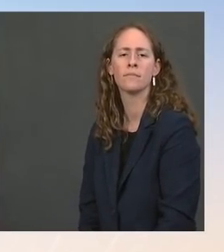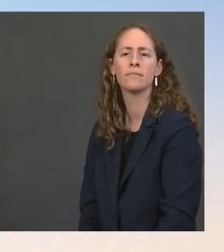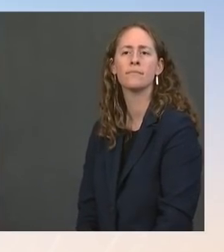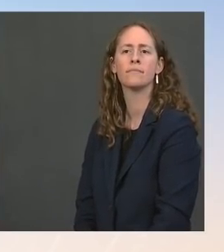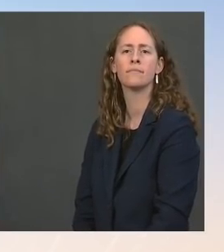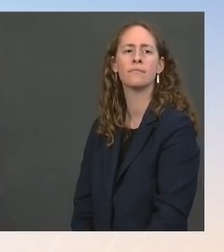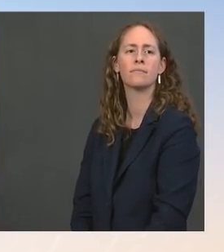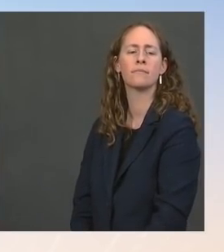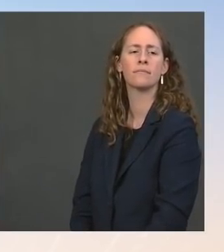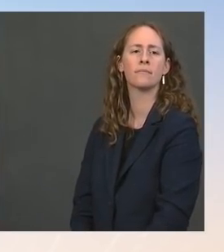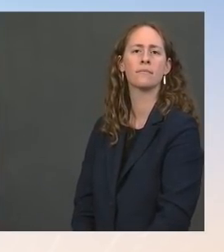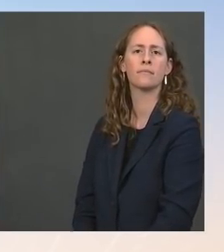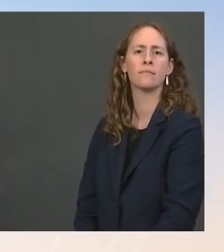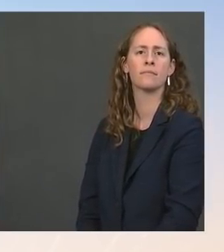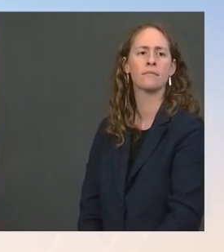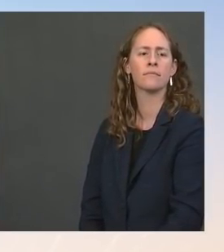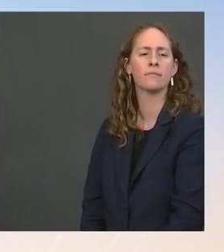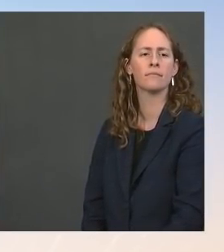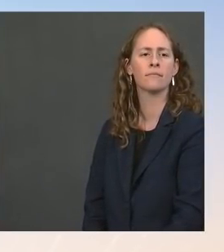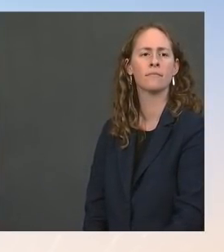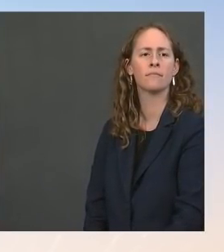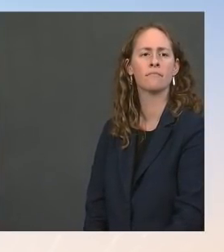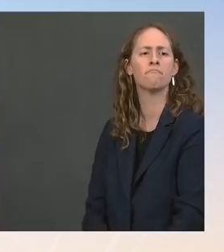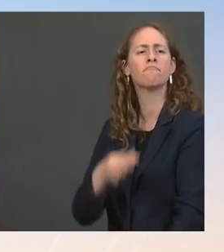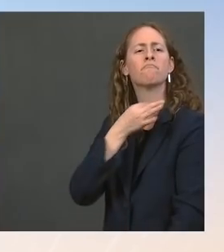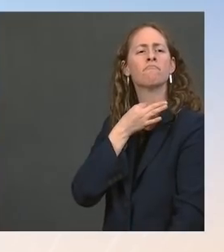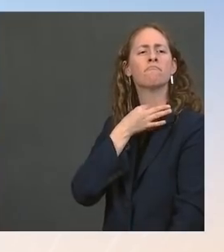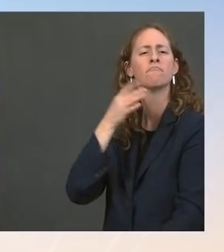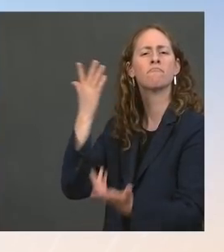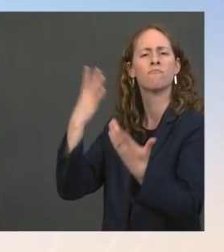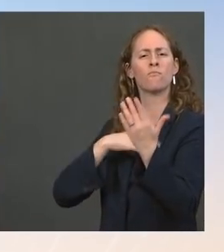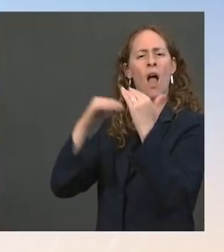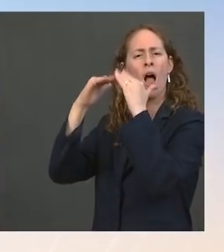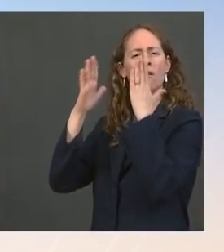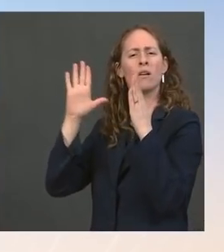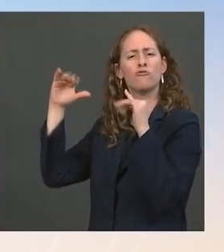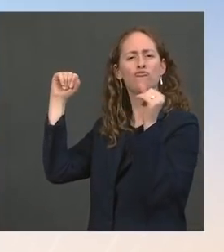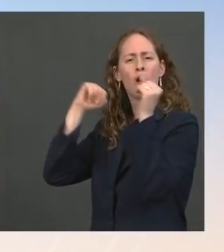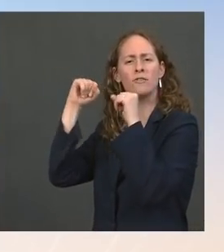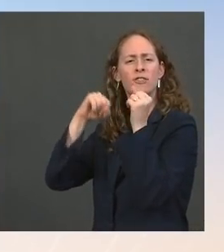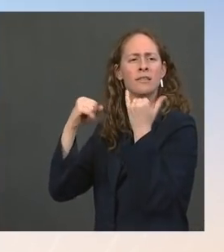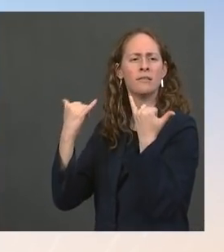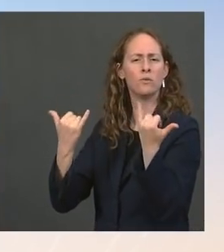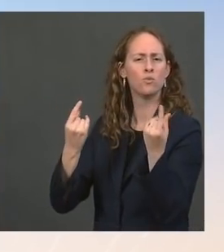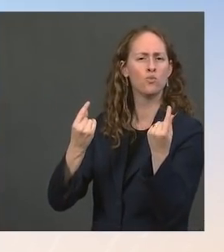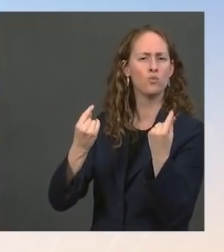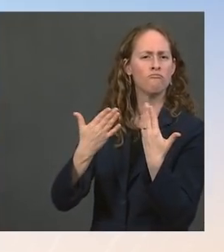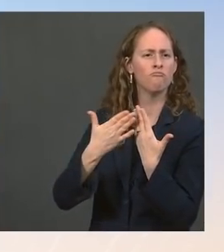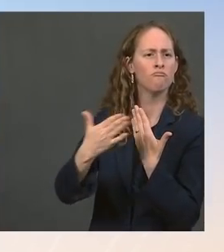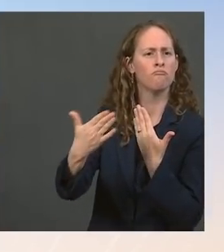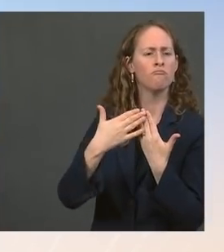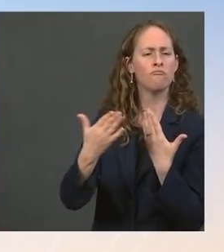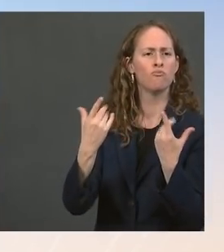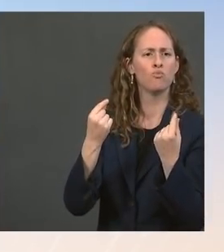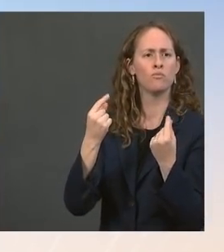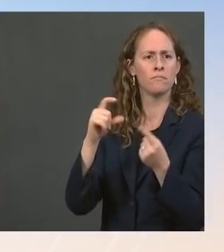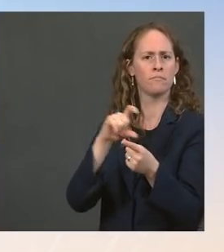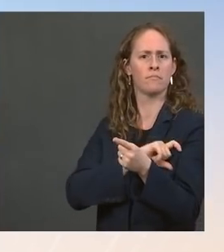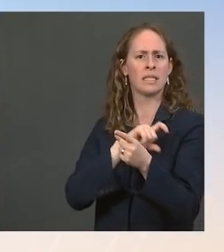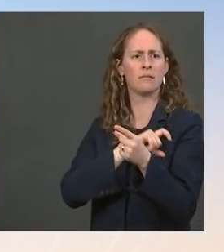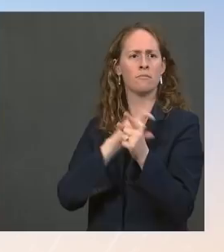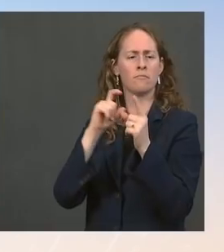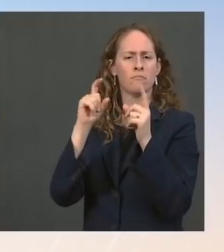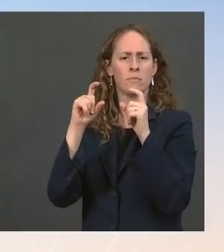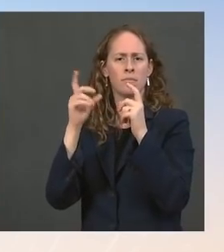dead. What's the White House strategy now moving forward to try and rein in police departments? And I know that the readout